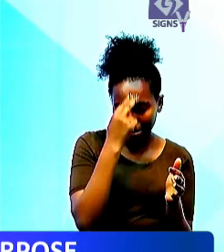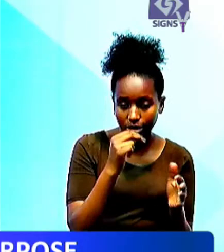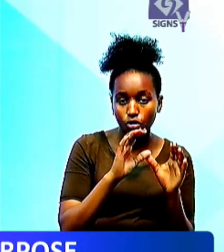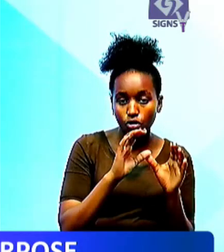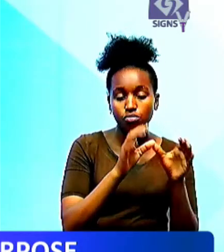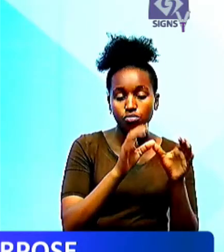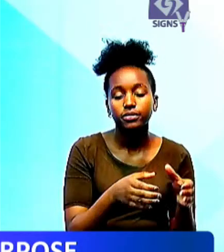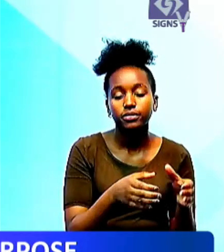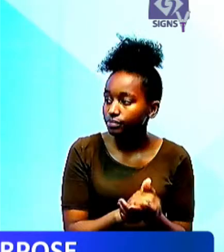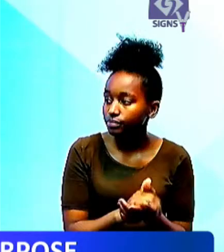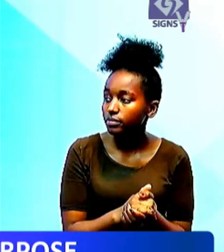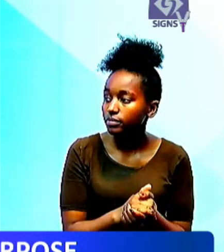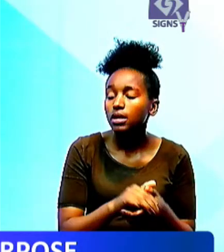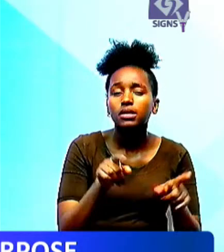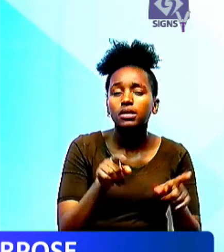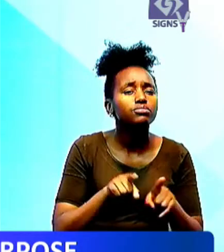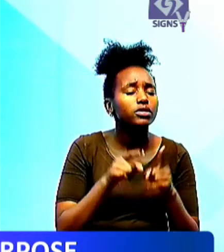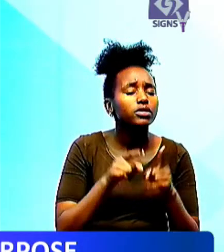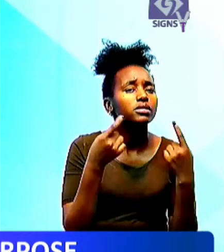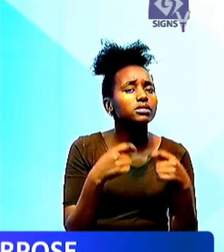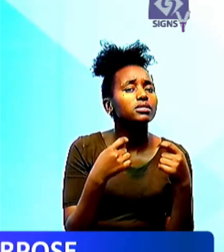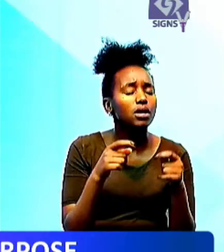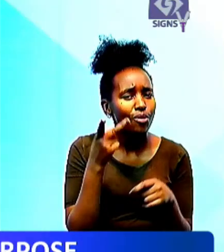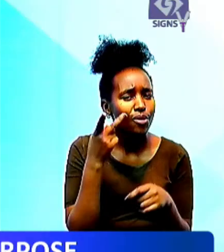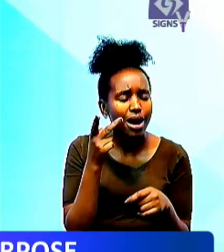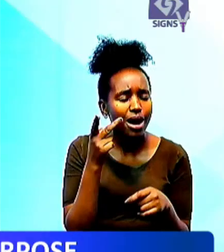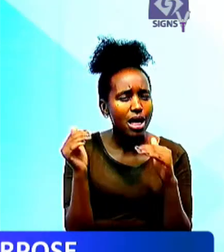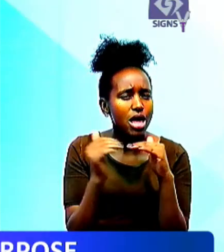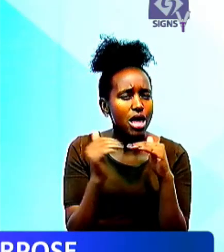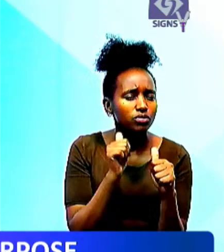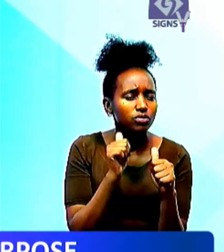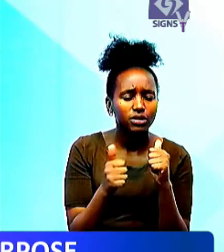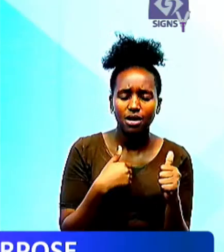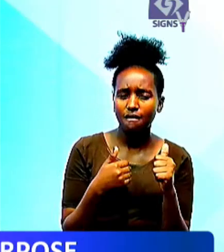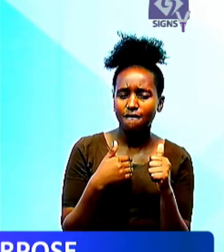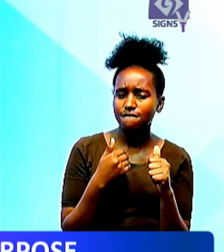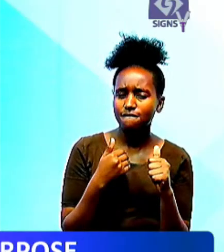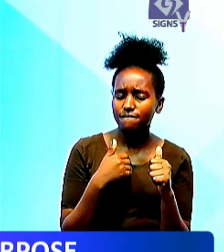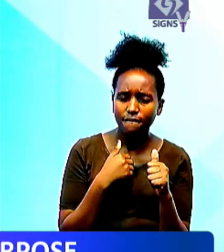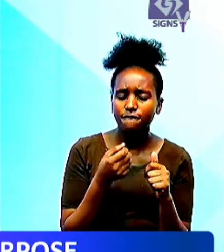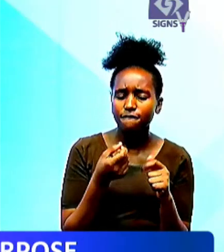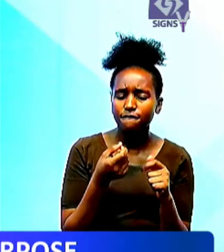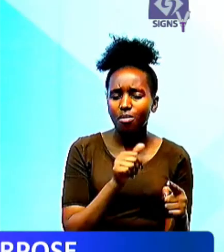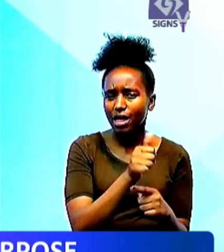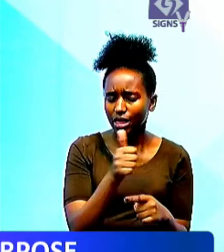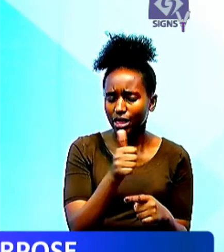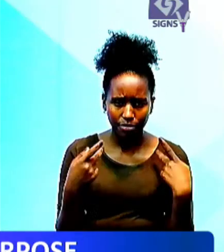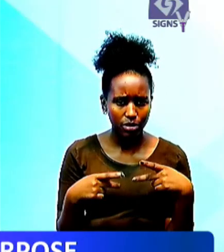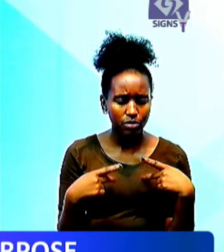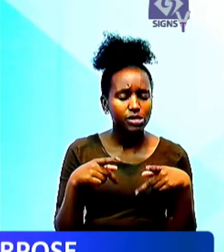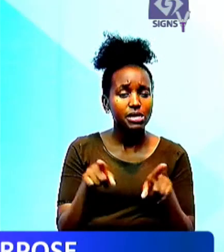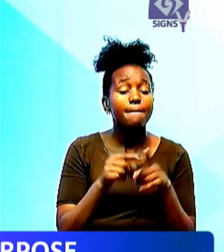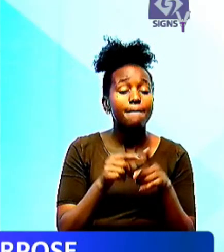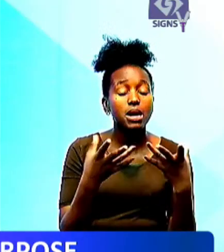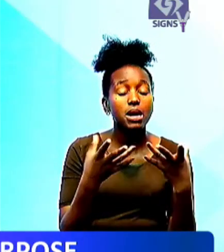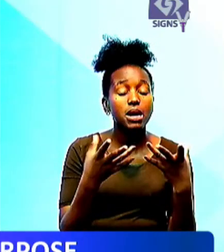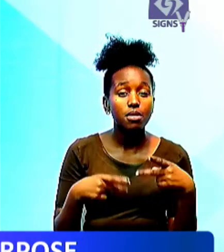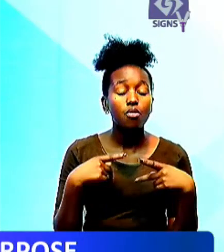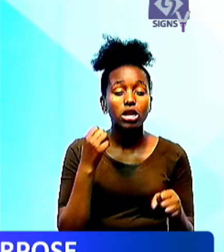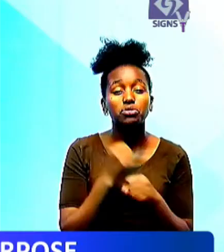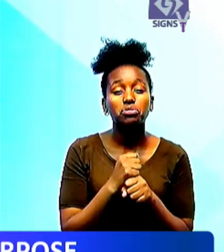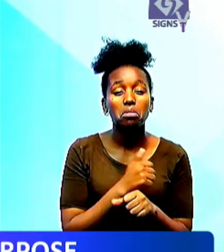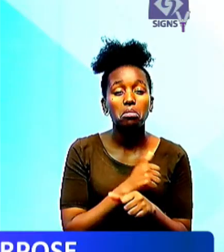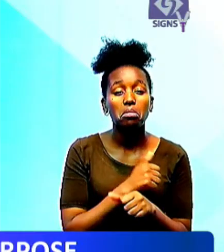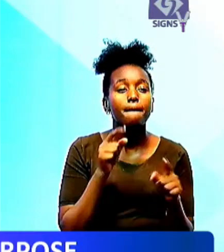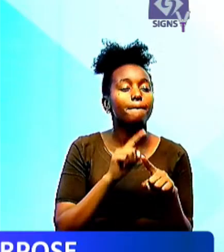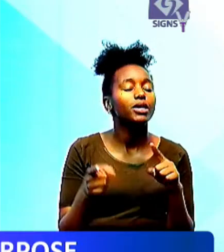equity in stocks in Africa, and this strategy was doing so well, and many people wanted to be involved in this strategy, but we could not do